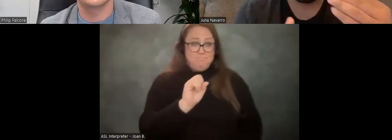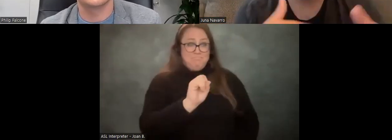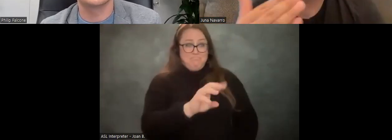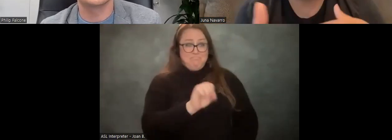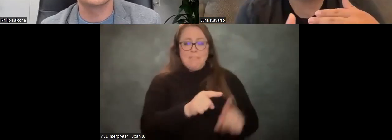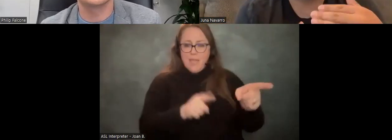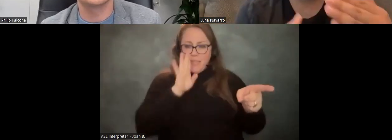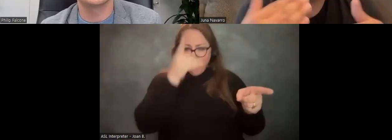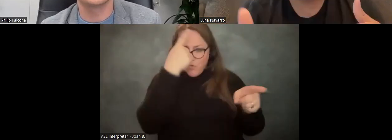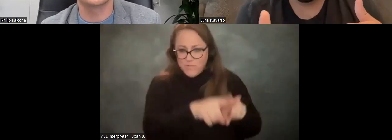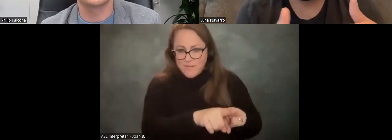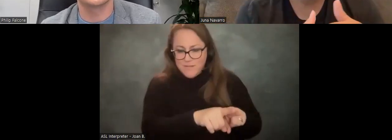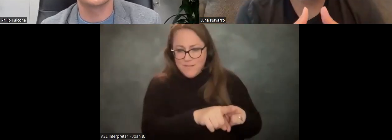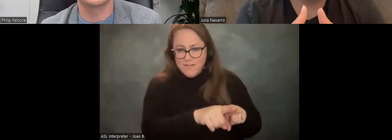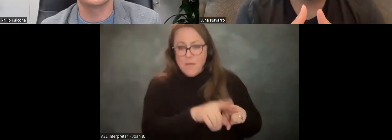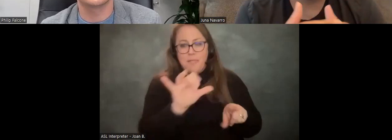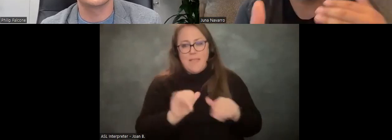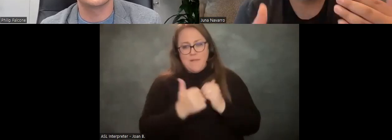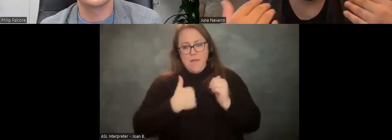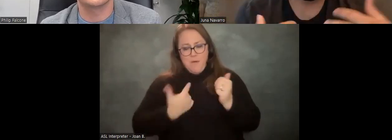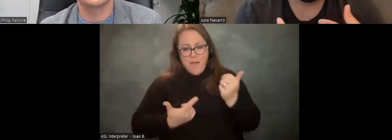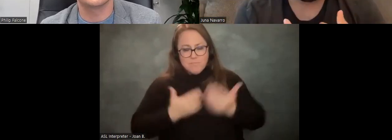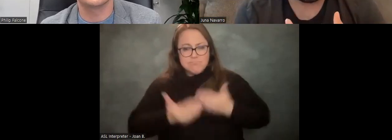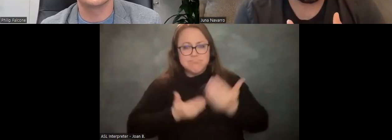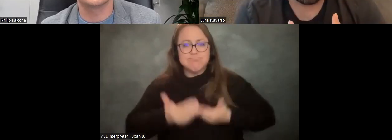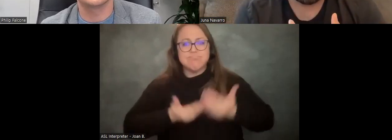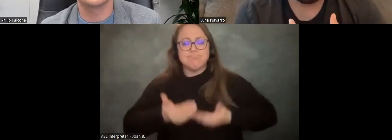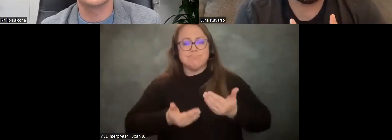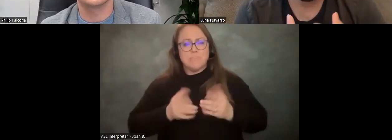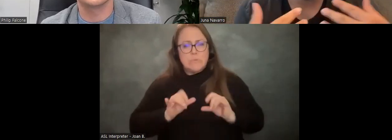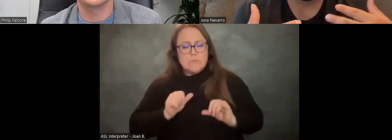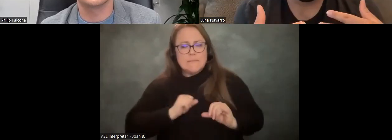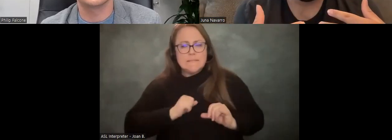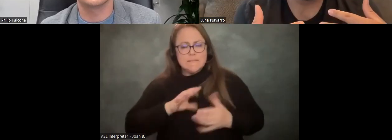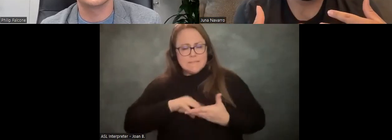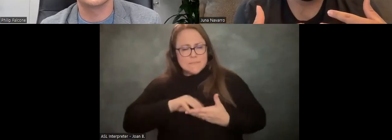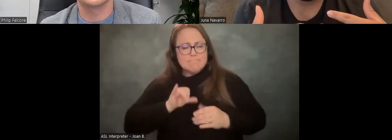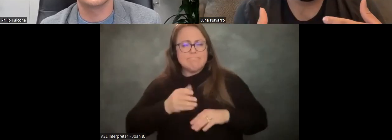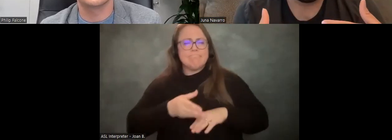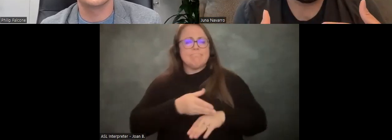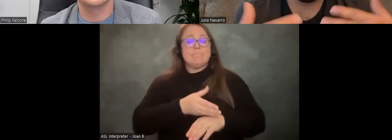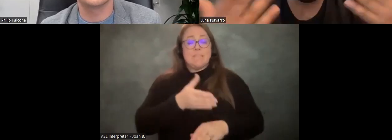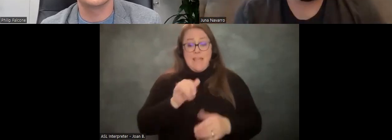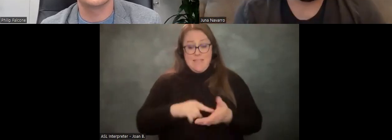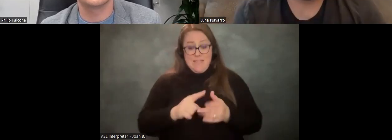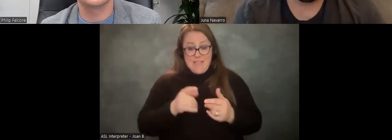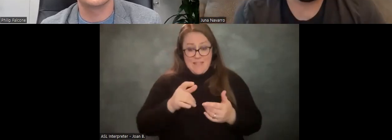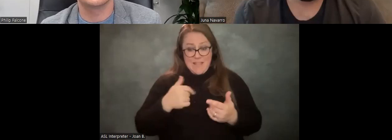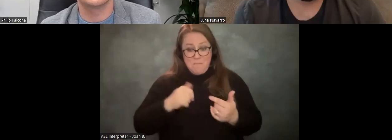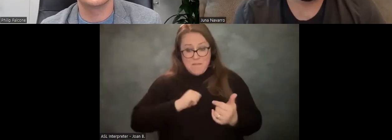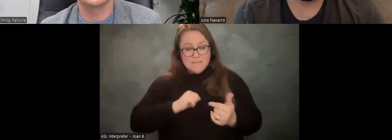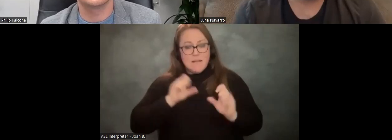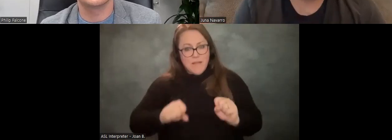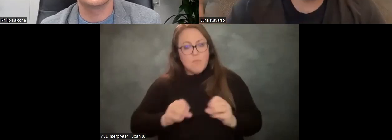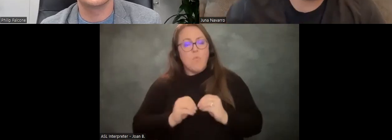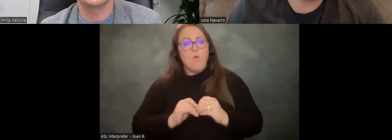that's what happened. And as I grew, that was the opportunity that I received to then elevate myself